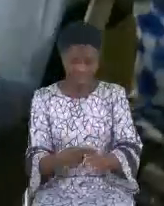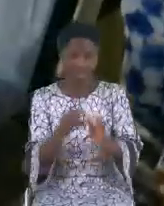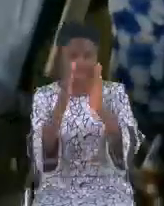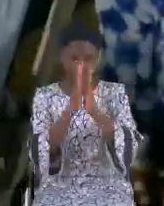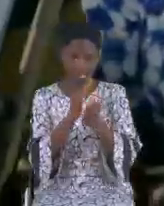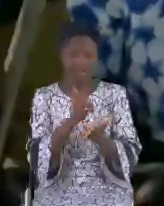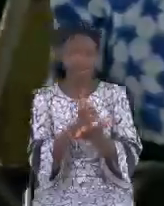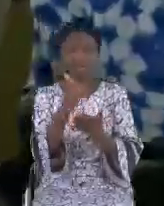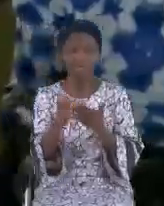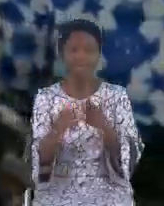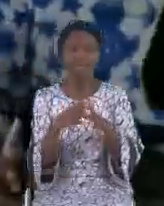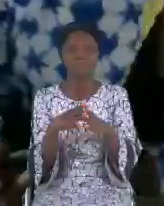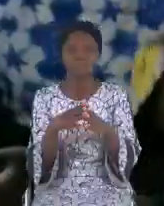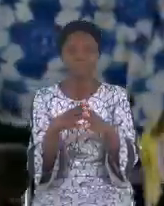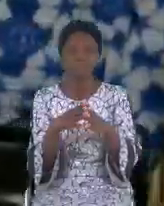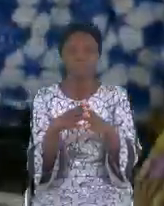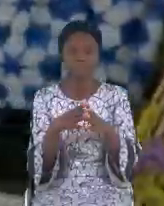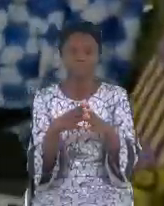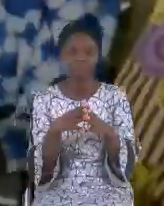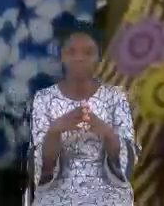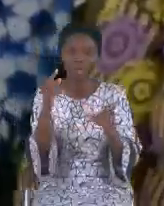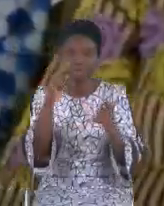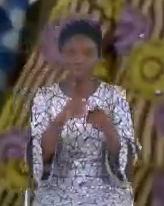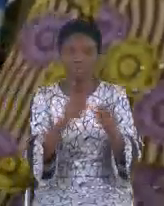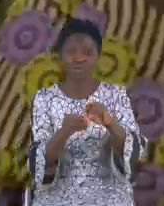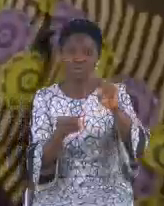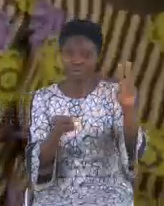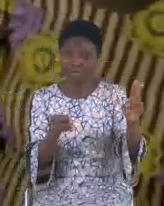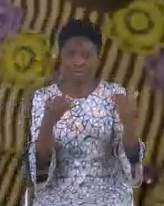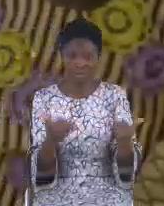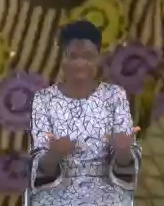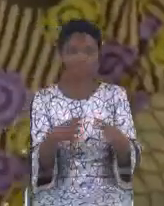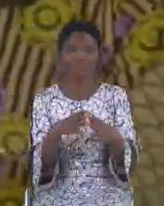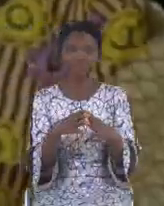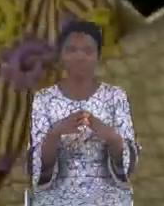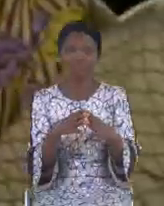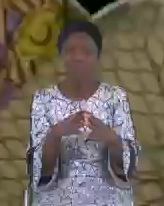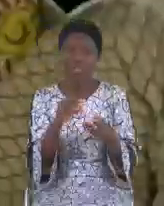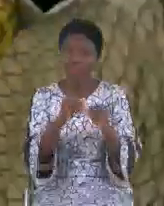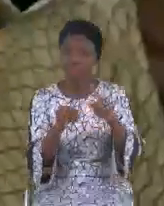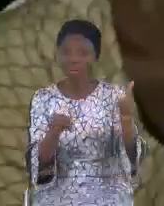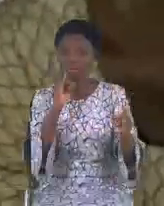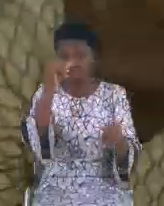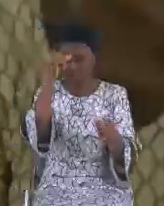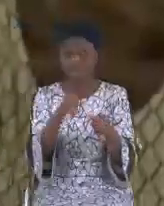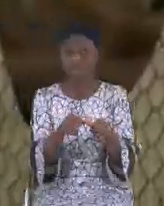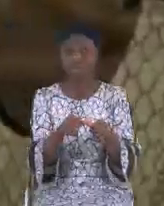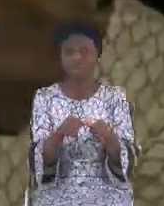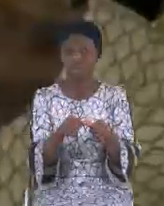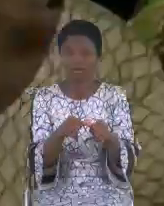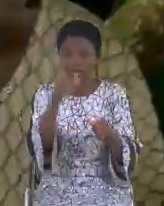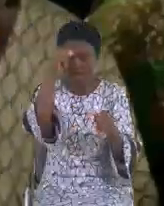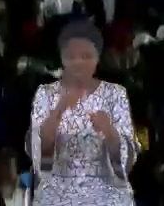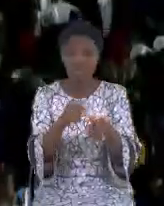name. Look at point number two now. Point number two. Number one is remember. Remember what we